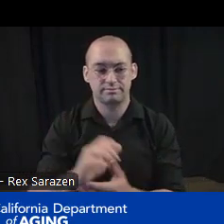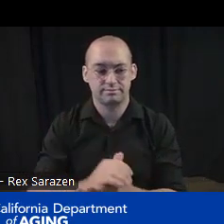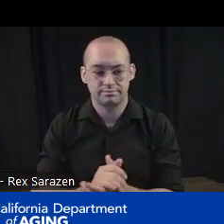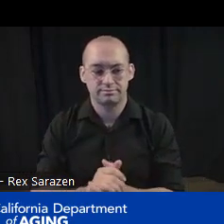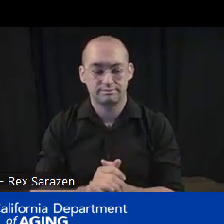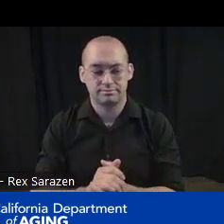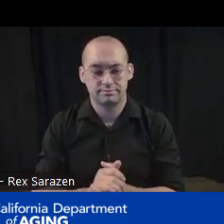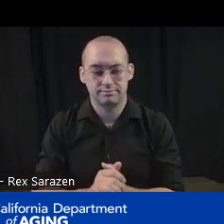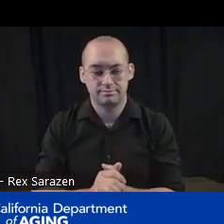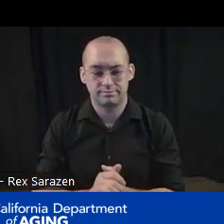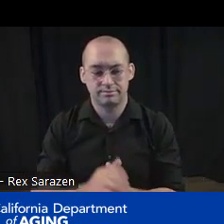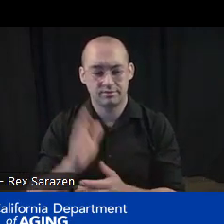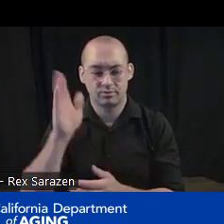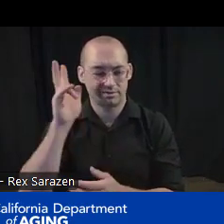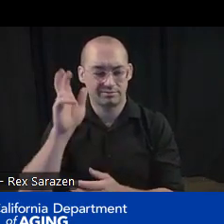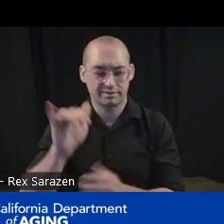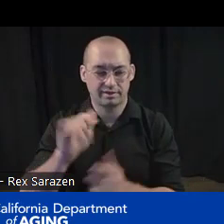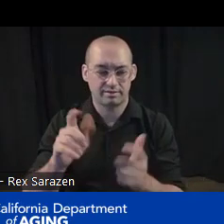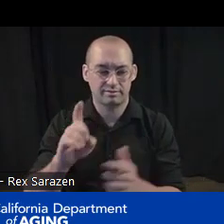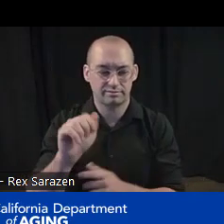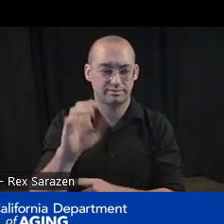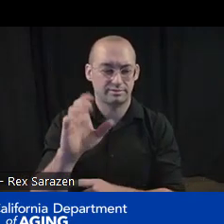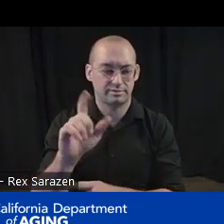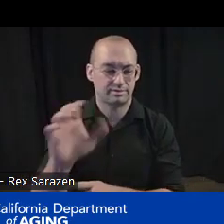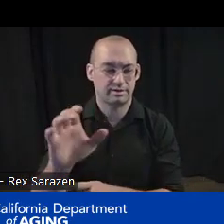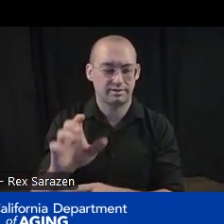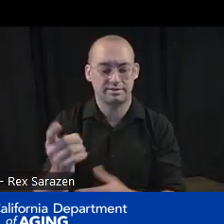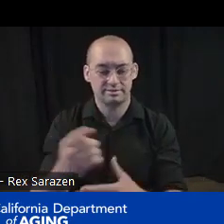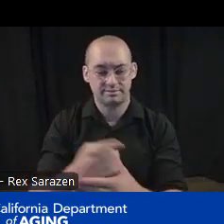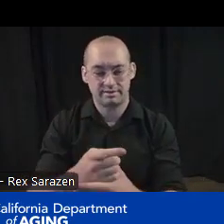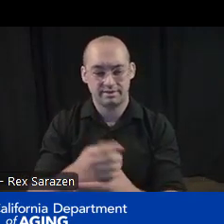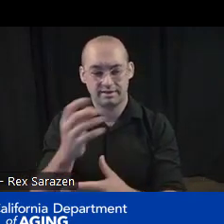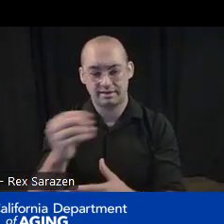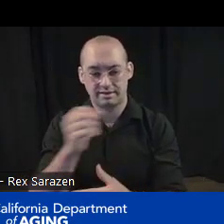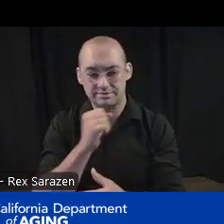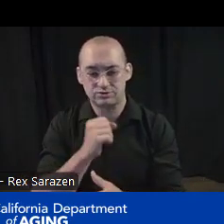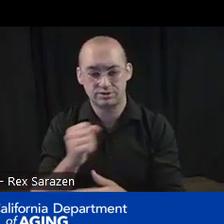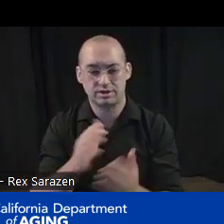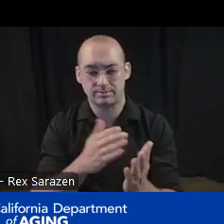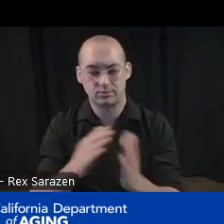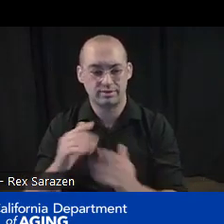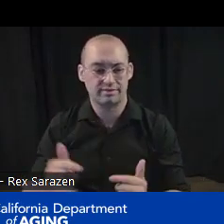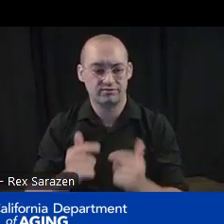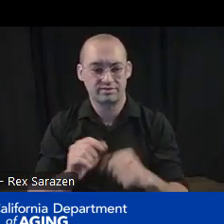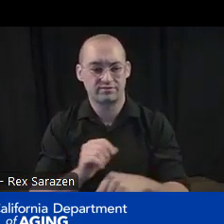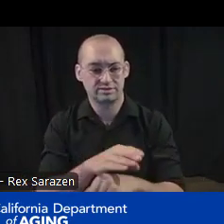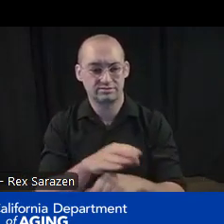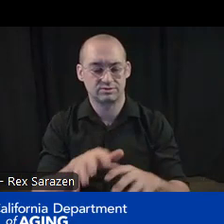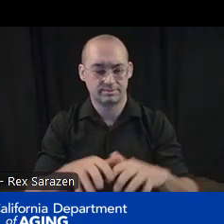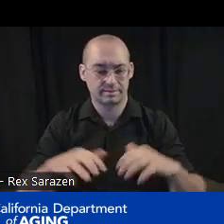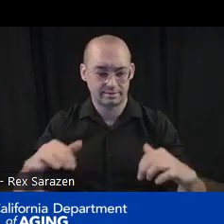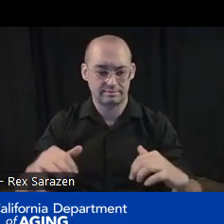D-A-C-L-A-C. You will be hearing that a lot, DACLAC, Disability and Aging Community Living Advisory Committee. Today is October